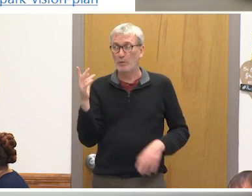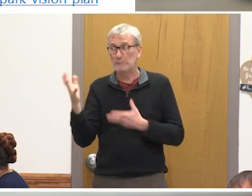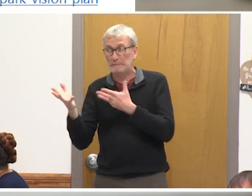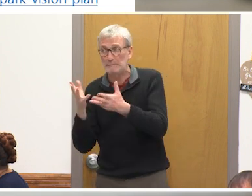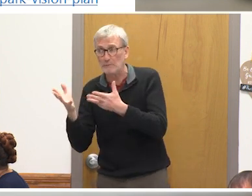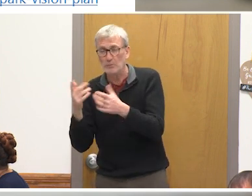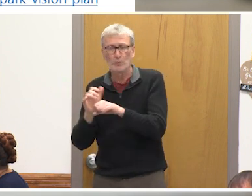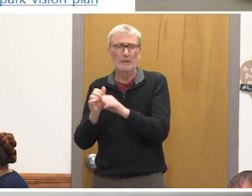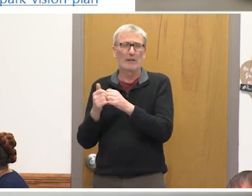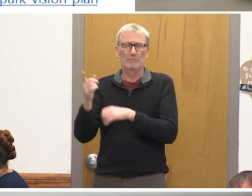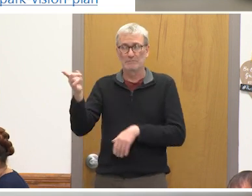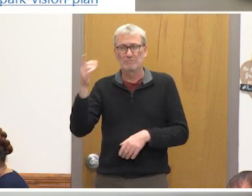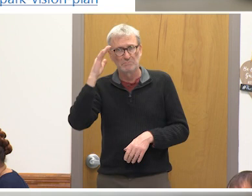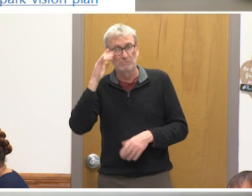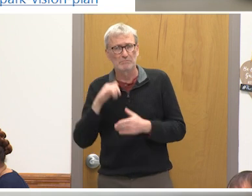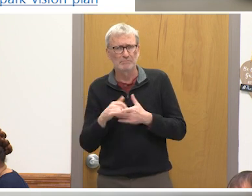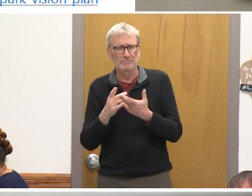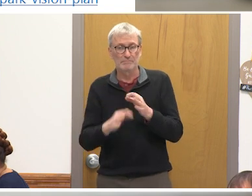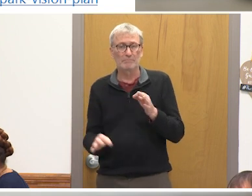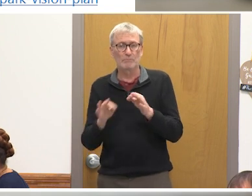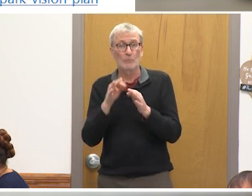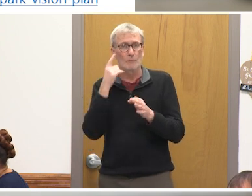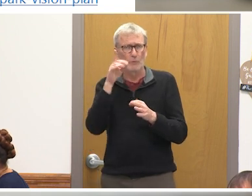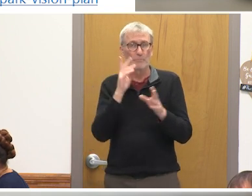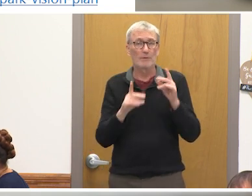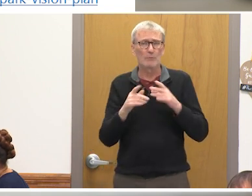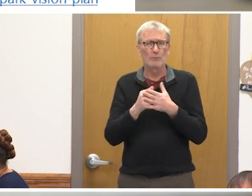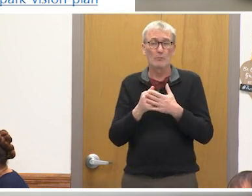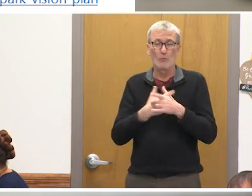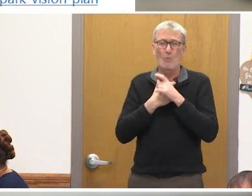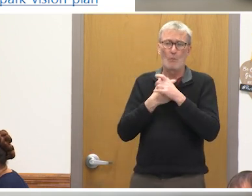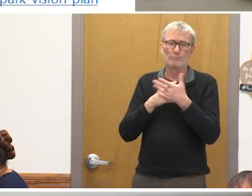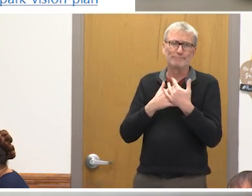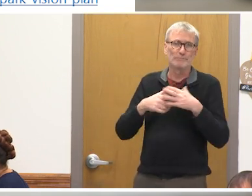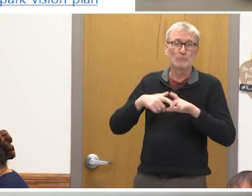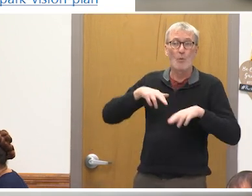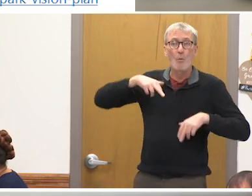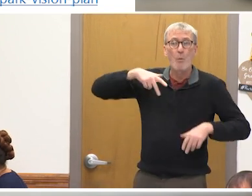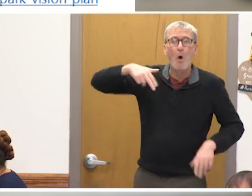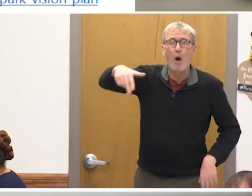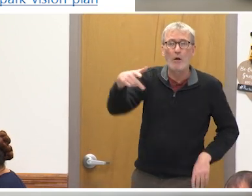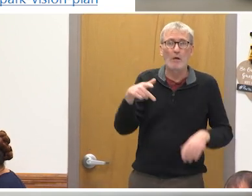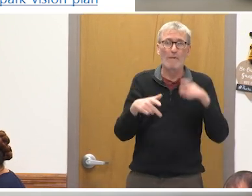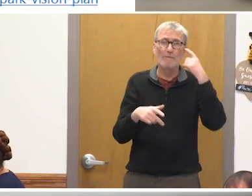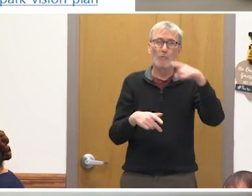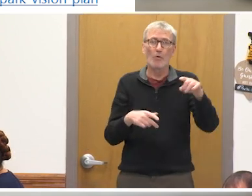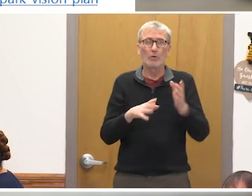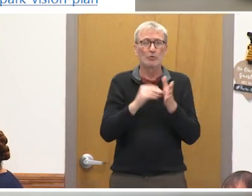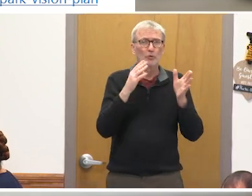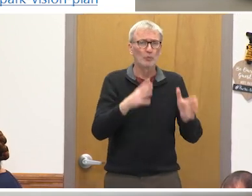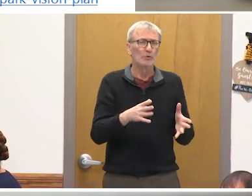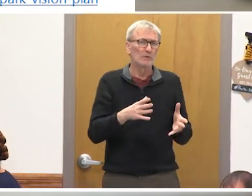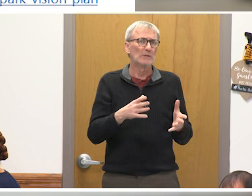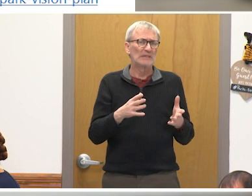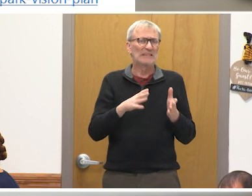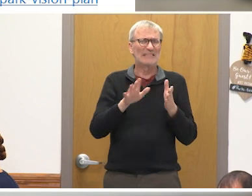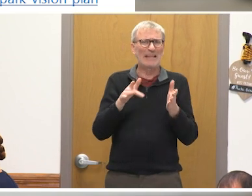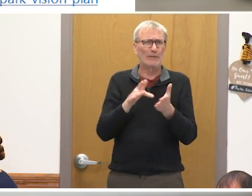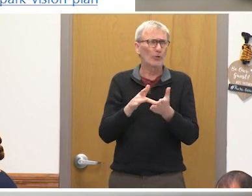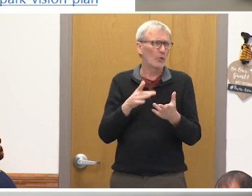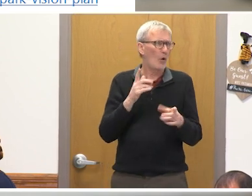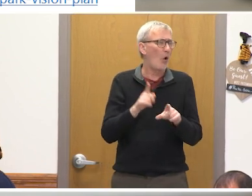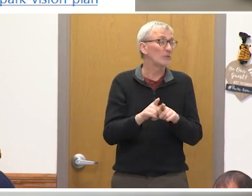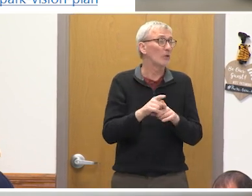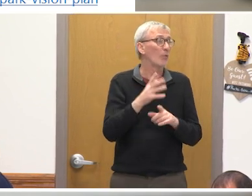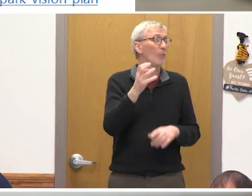know that that is a priority location for pedestrians, not only for the park itself, but for the Student Achievement Center. And so we really want to